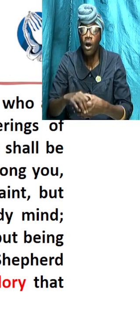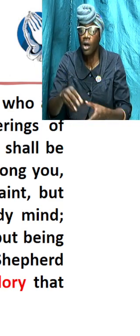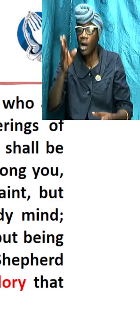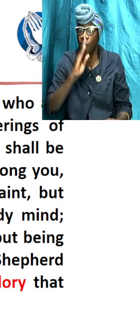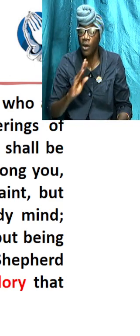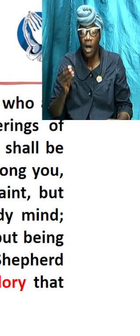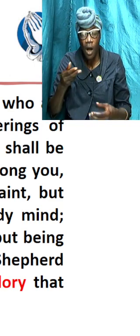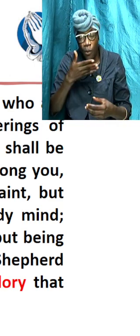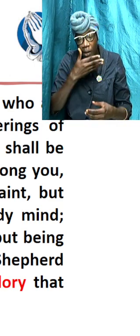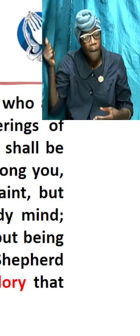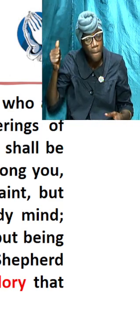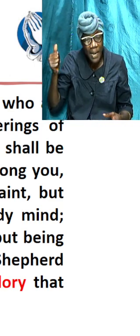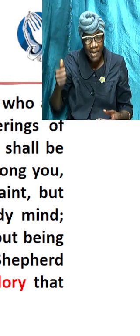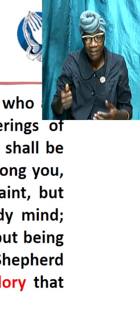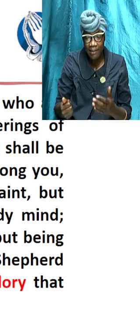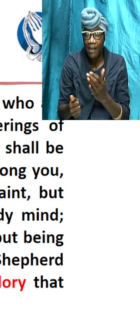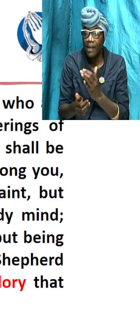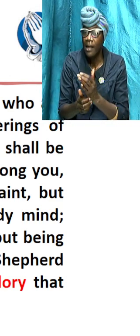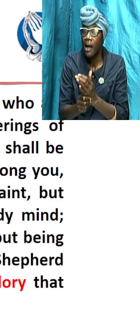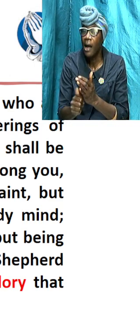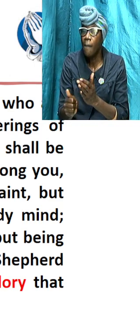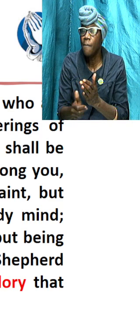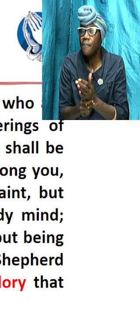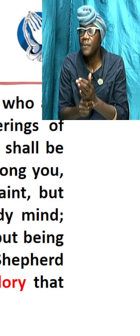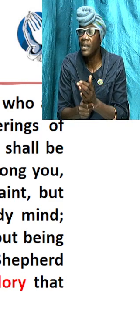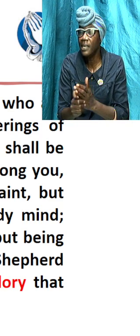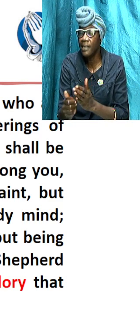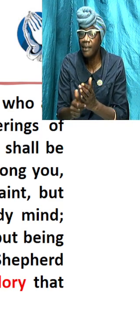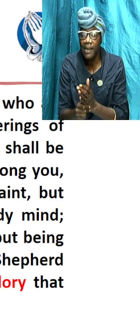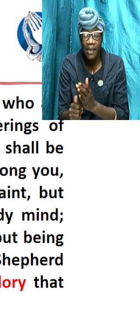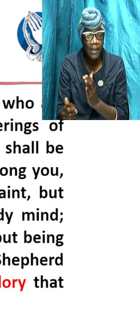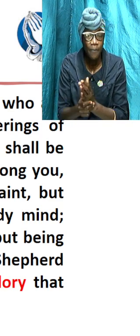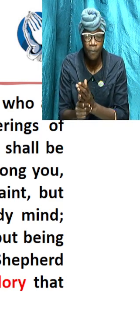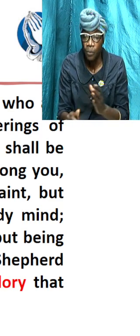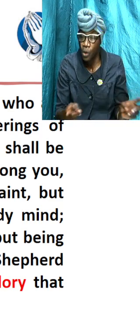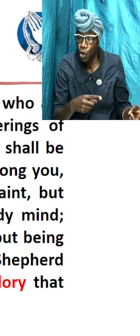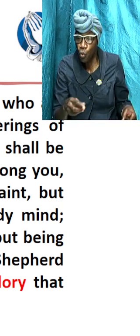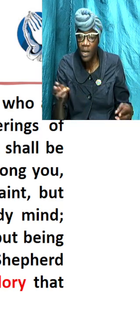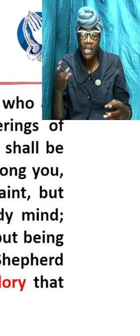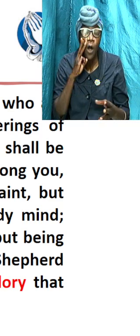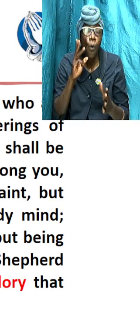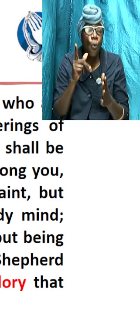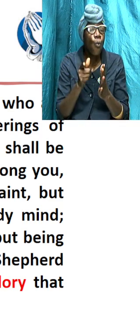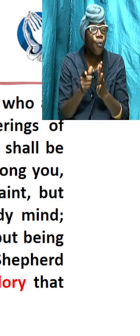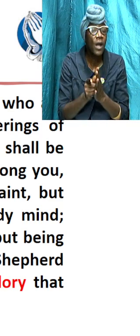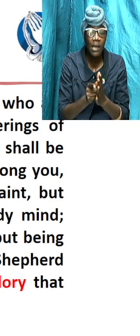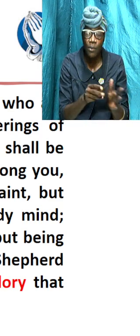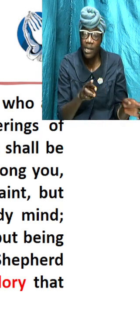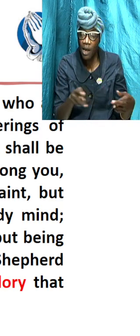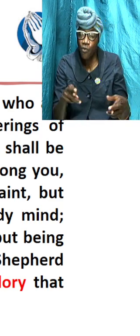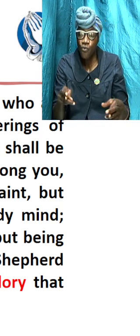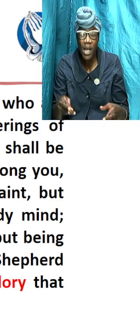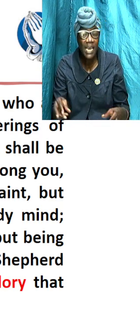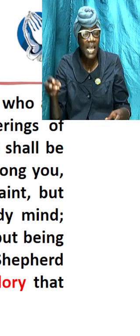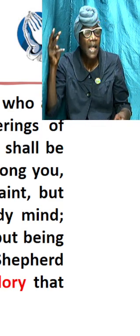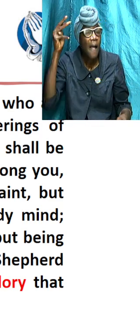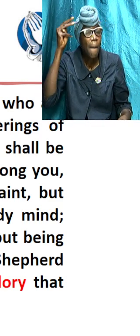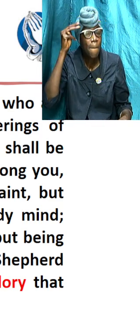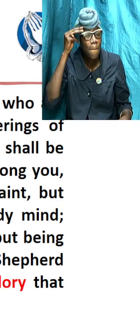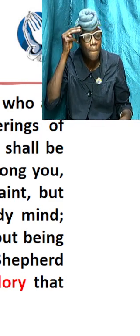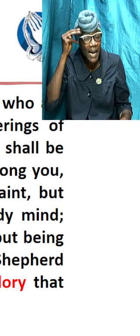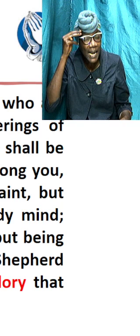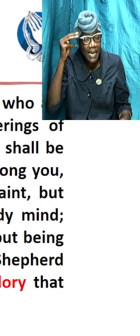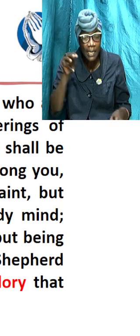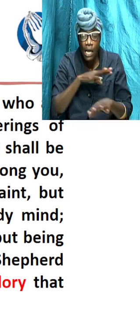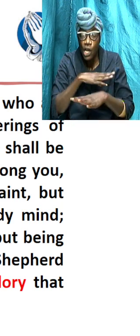best ability. Not for filthy lucre. Do it willingly. Do it with a ready mind. And don't do it as Lord over God's